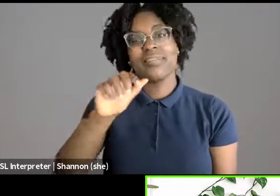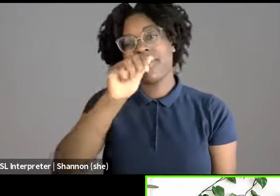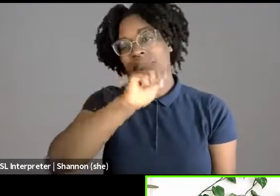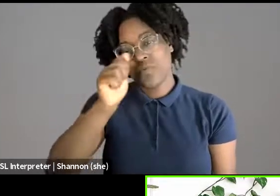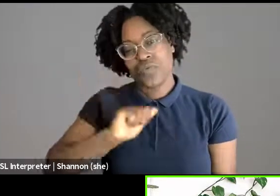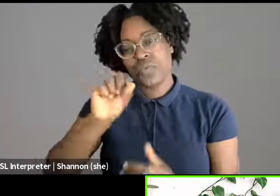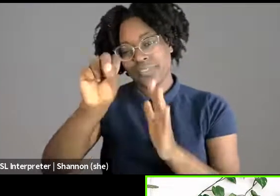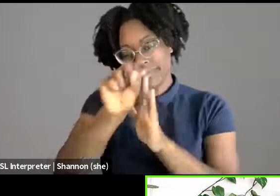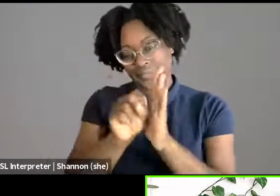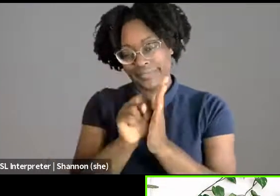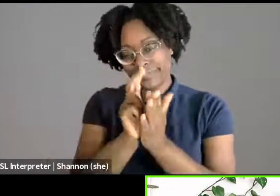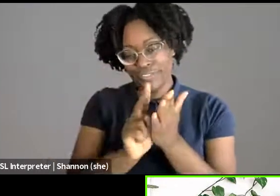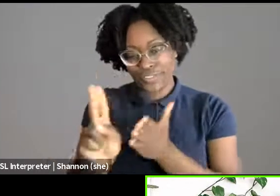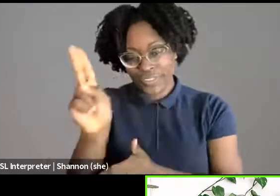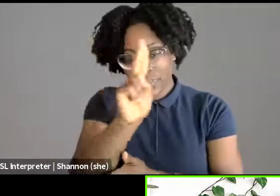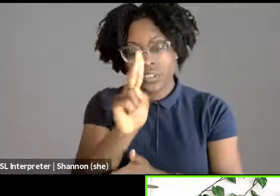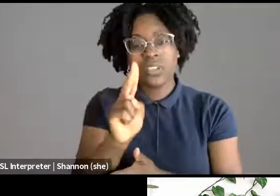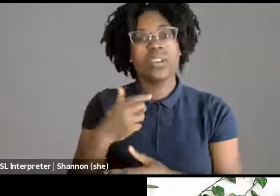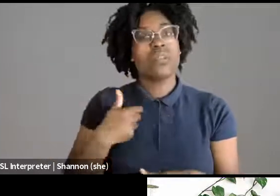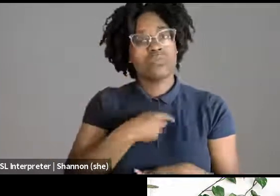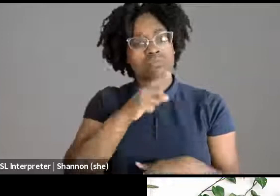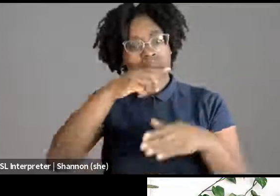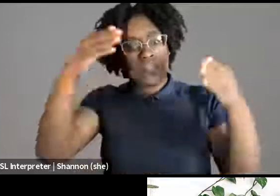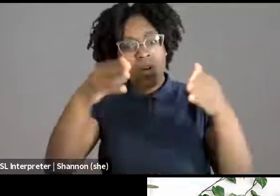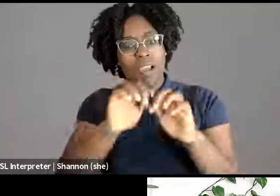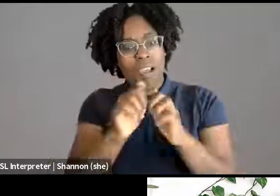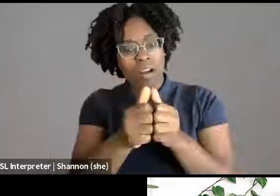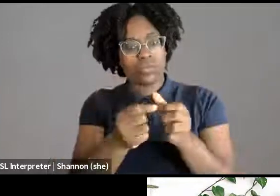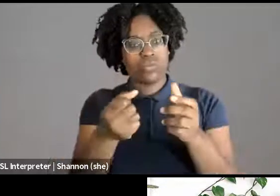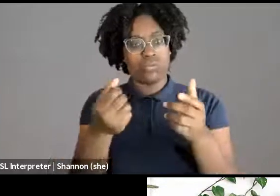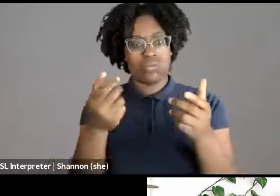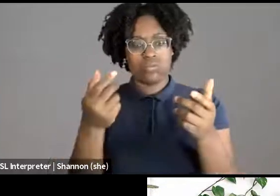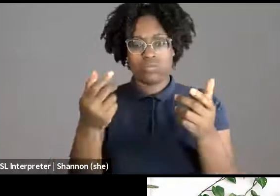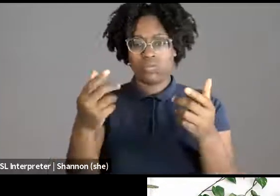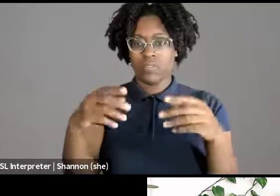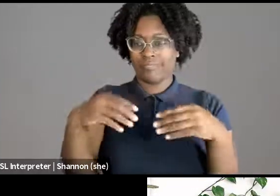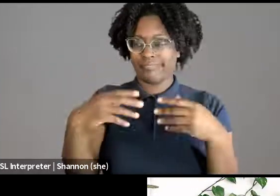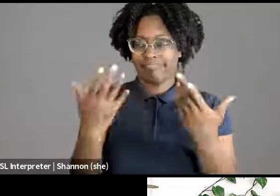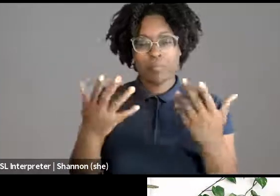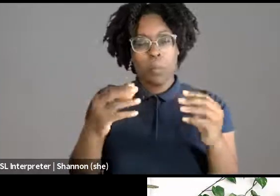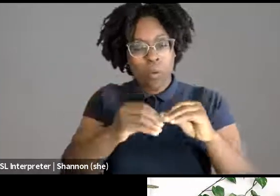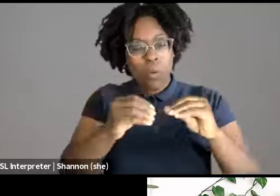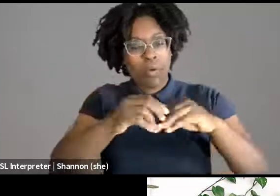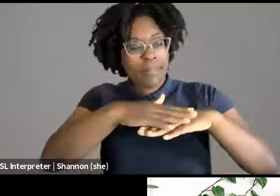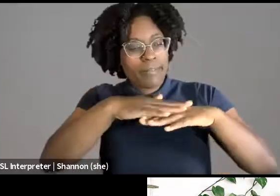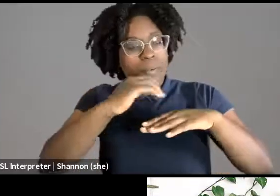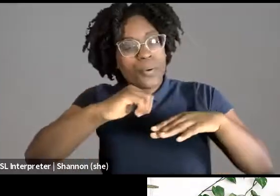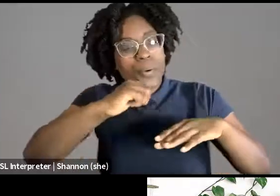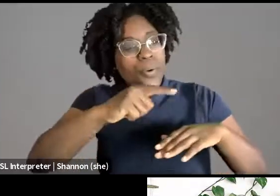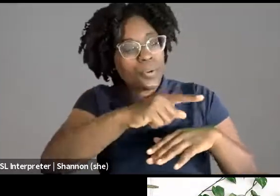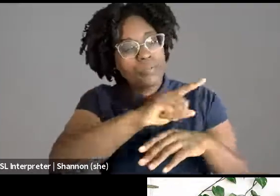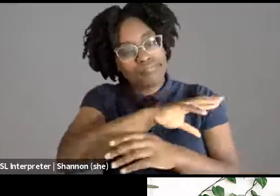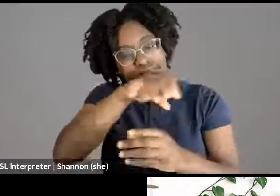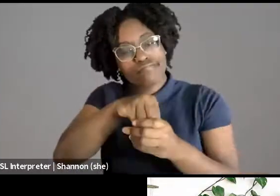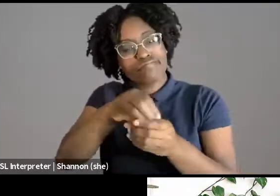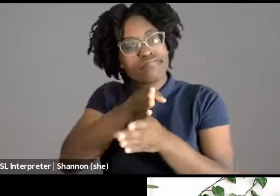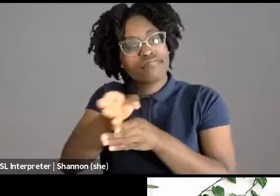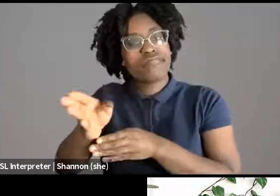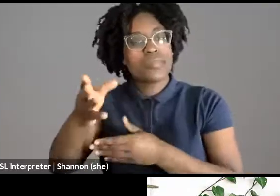Reboot Representation. Awesome. Awesome. Thank you for sharing that. I think